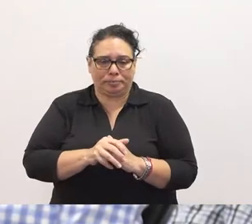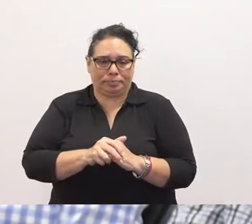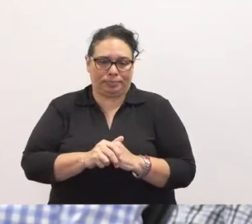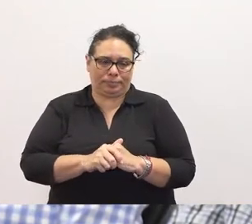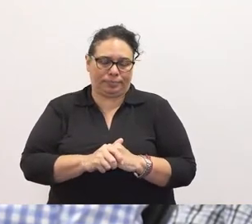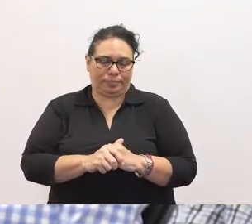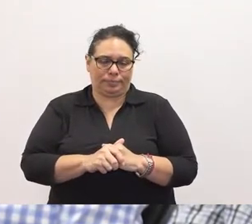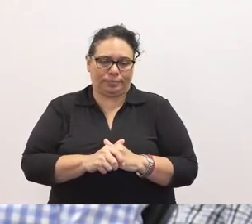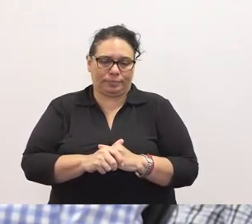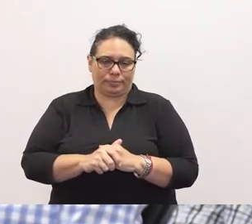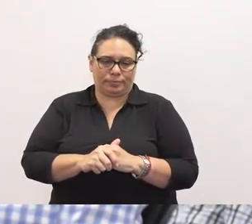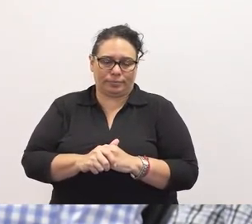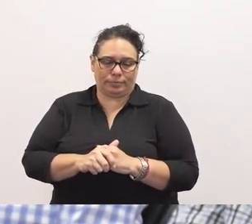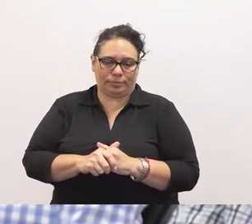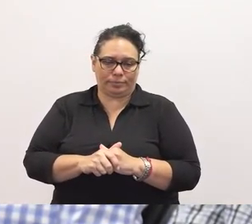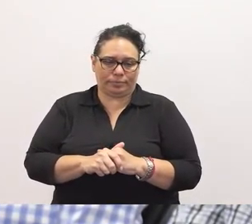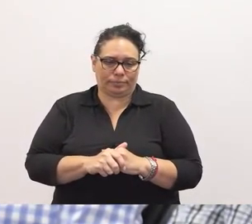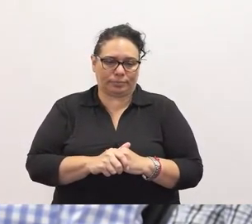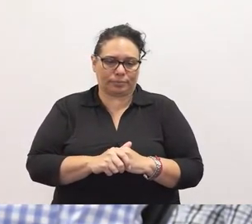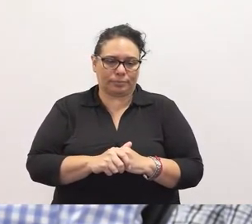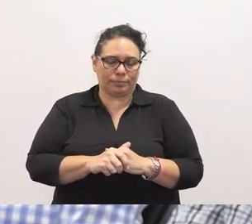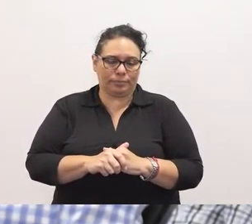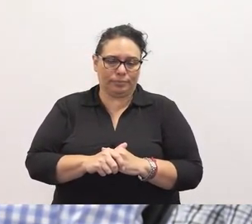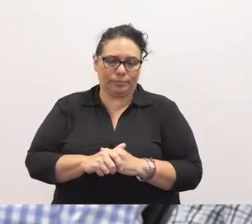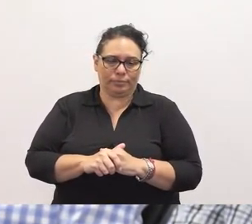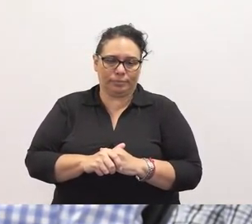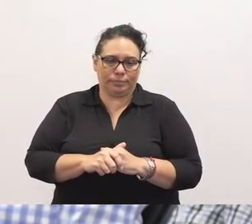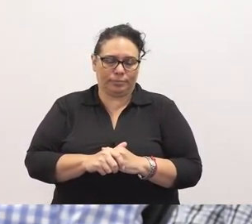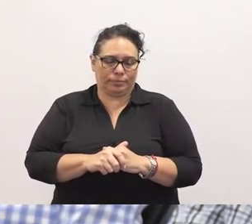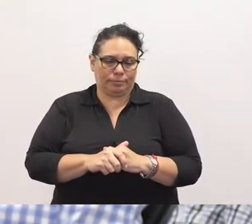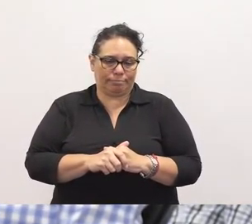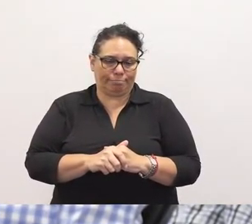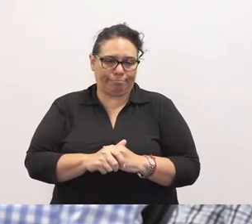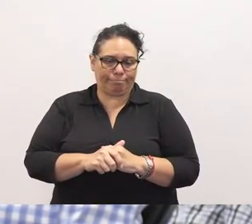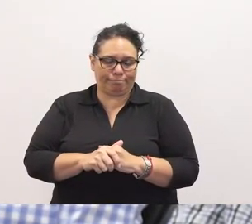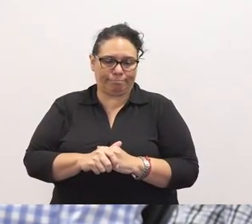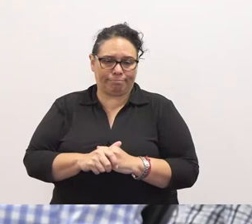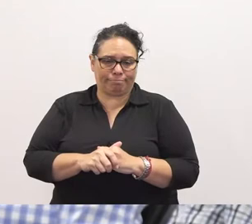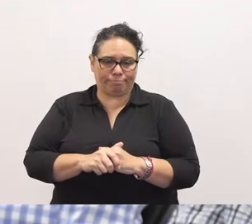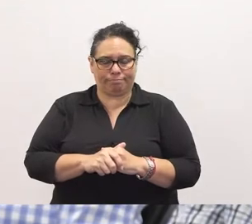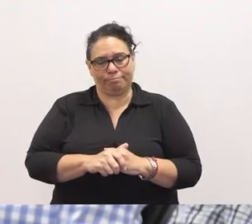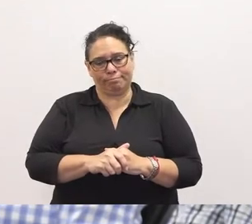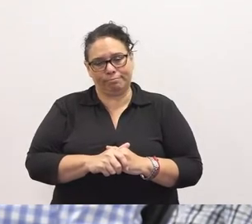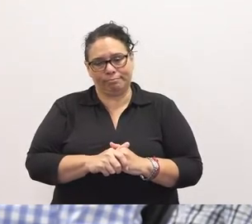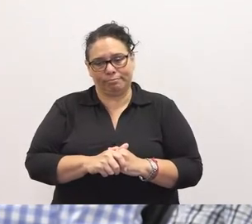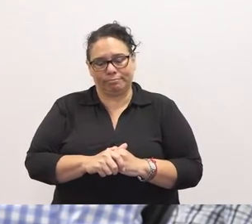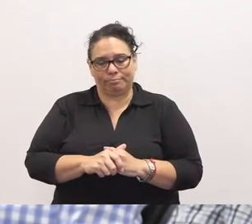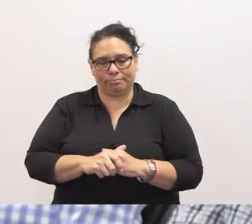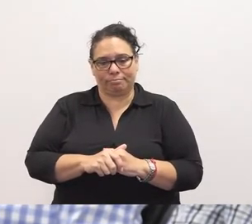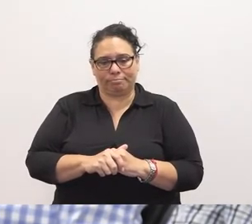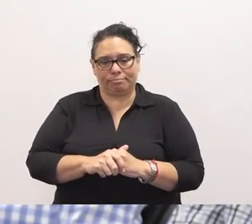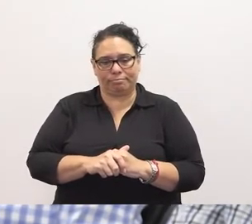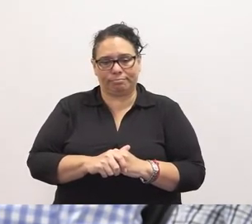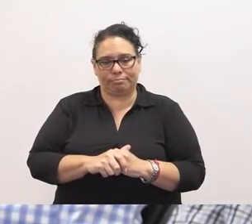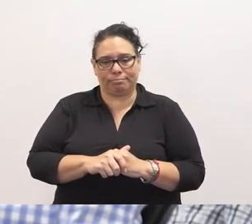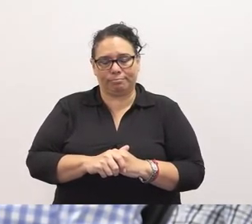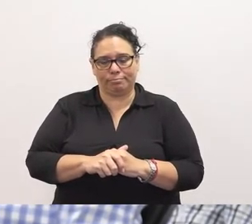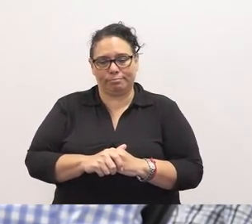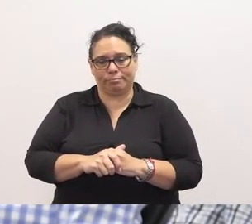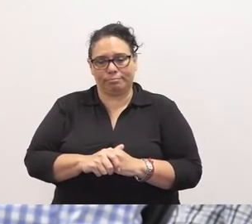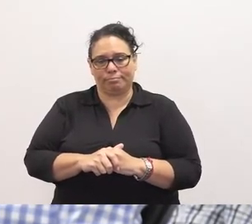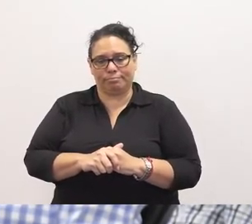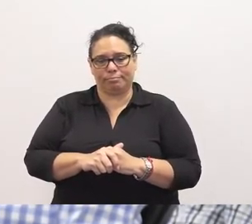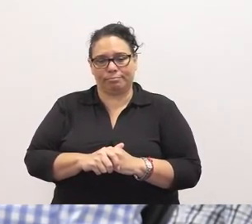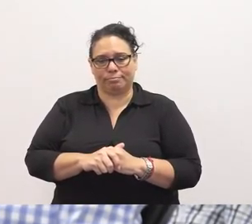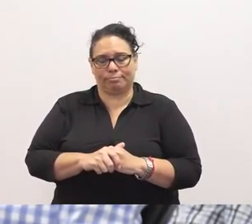Khnyom sabai ri dei chi ti bamphot dai khnyom mien neak dak nuam baak phlau kwamtro